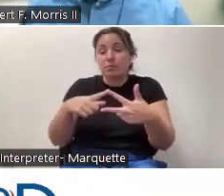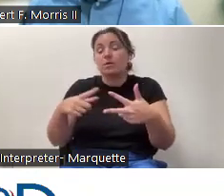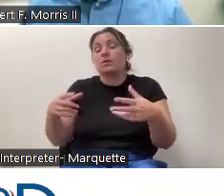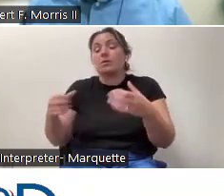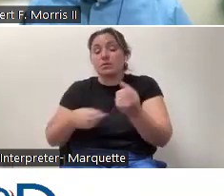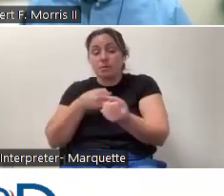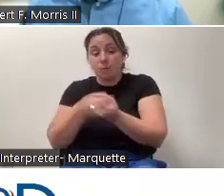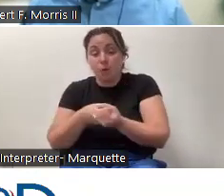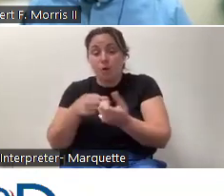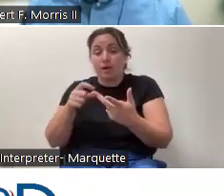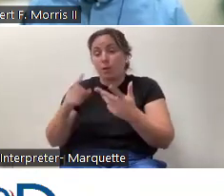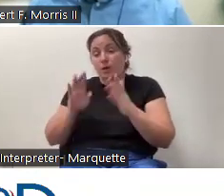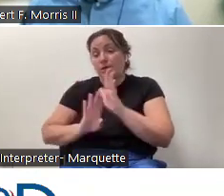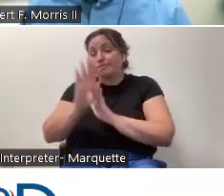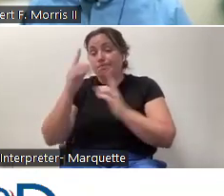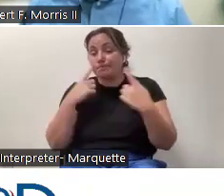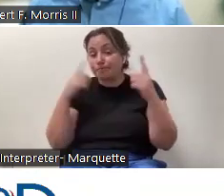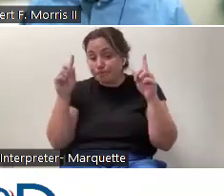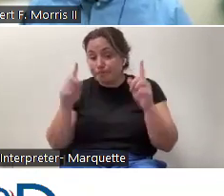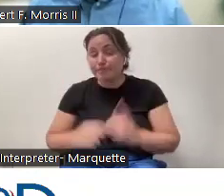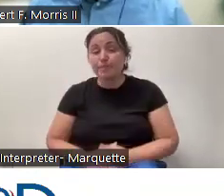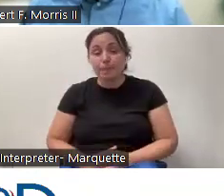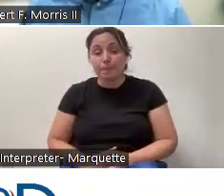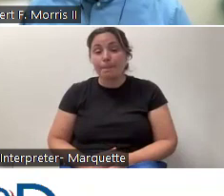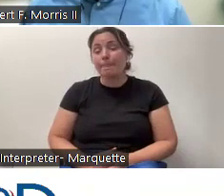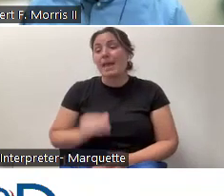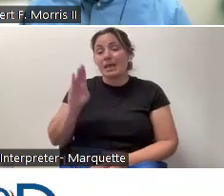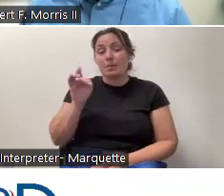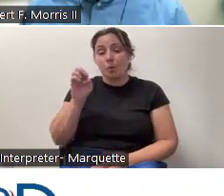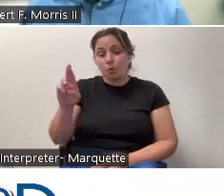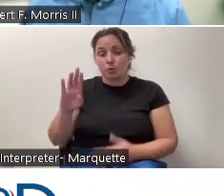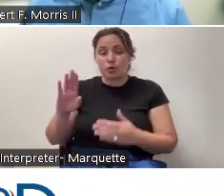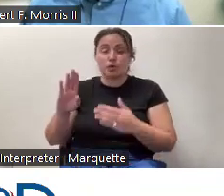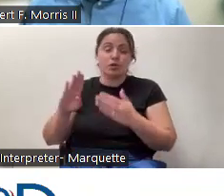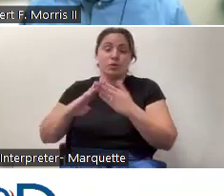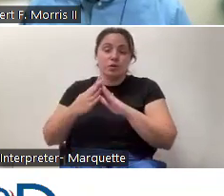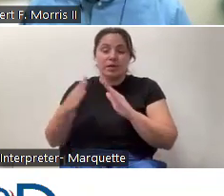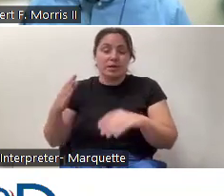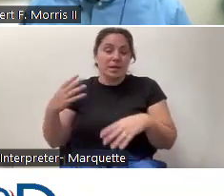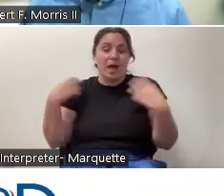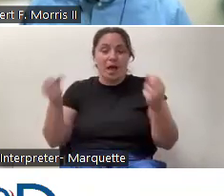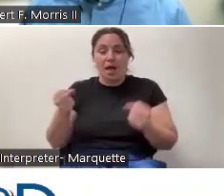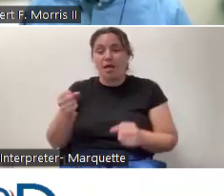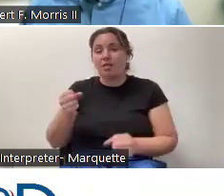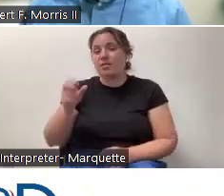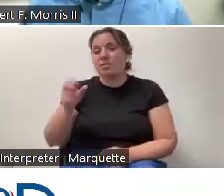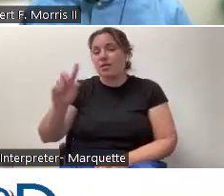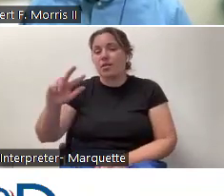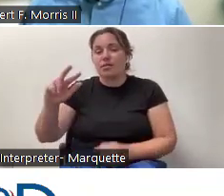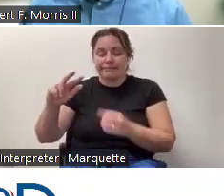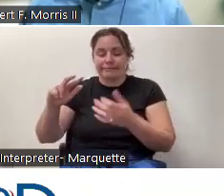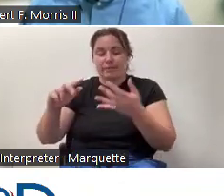And it's held at the Boulder Community Health at the De La Cava building on the 3rd Thursday of every